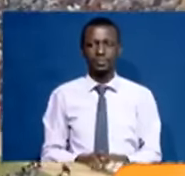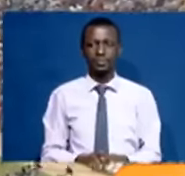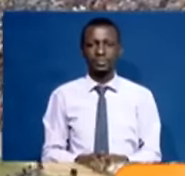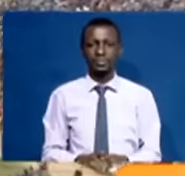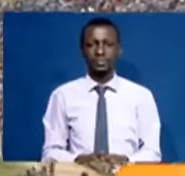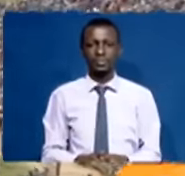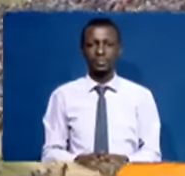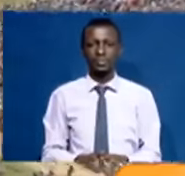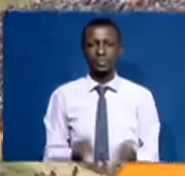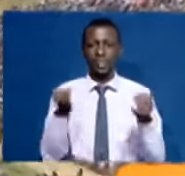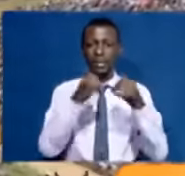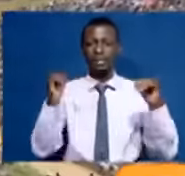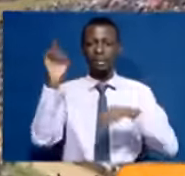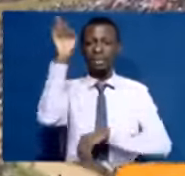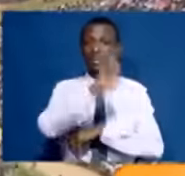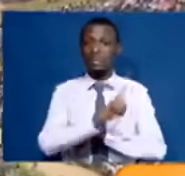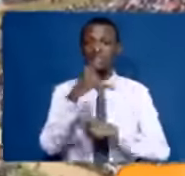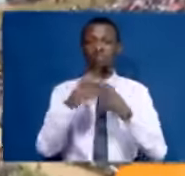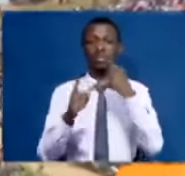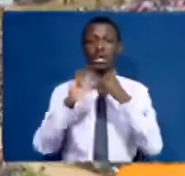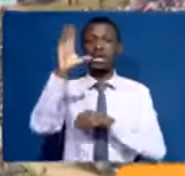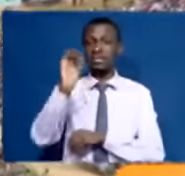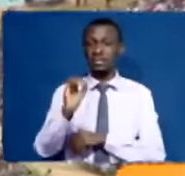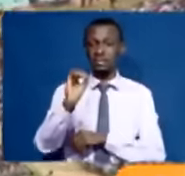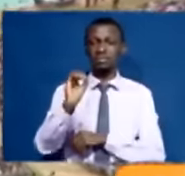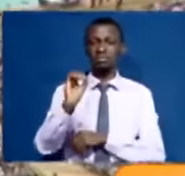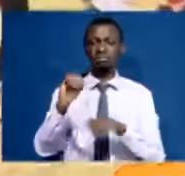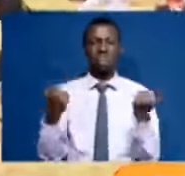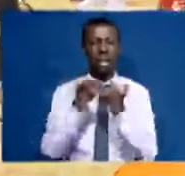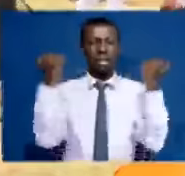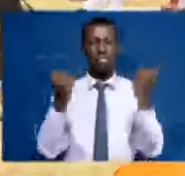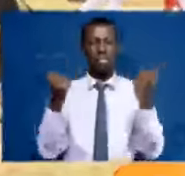60 years of Jamhuri in the country was marked with nostalgia.